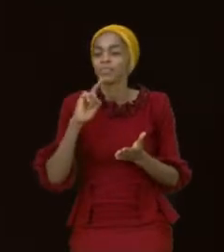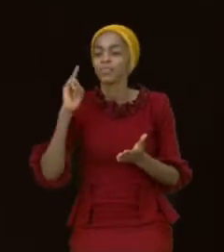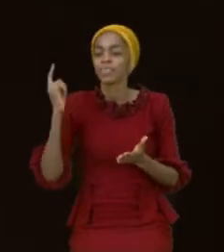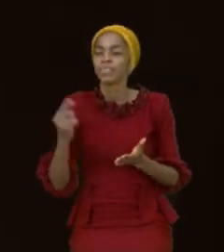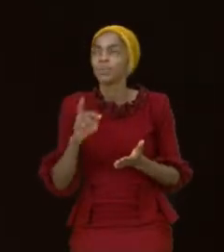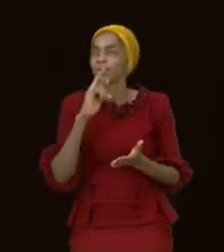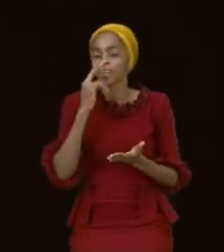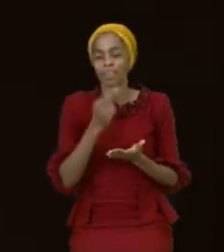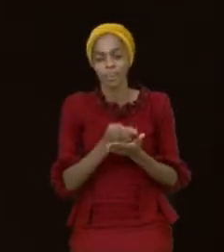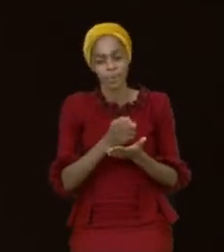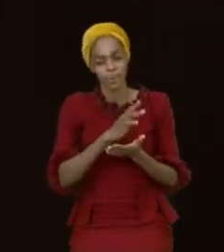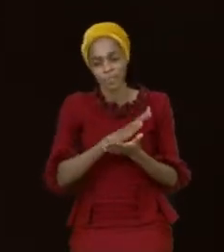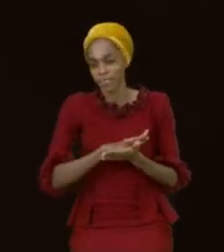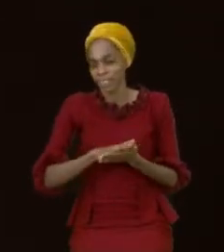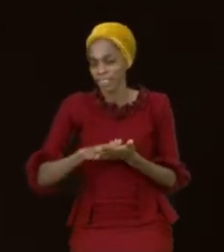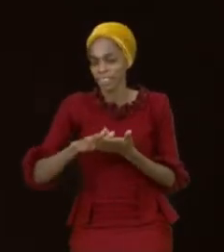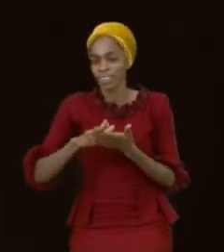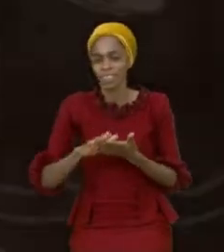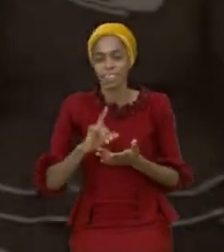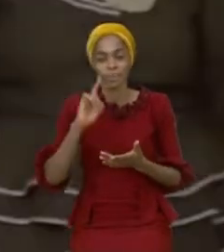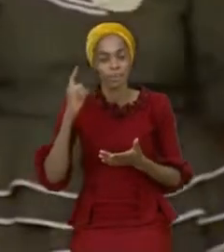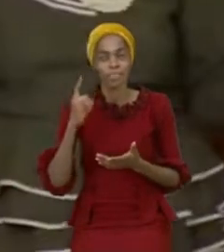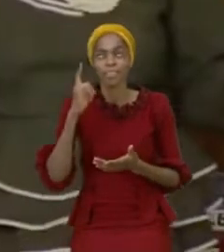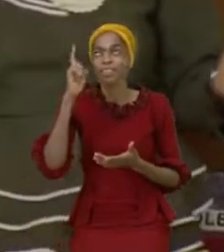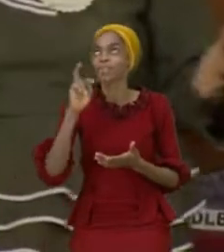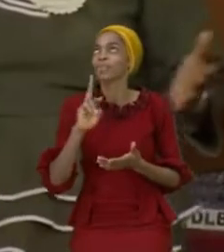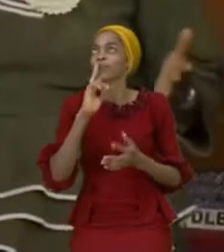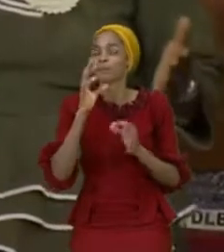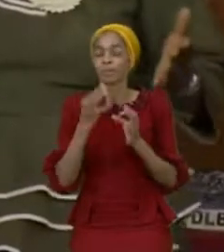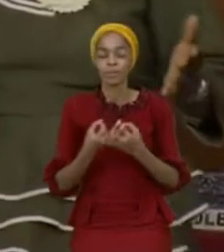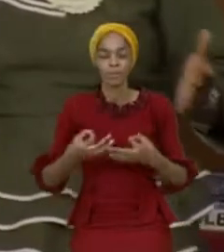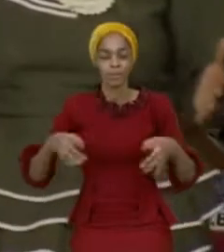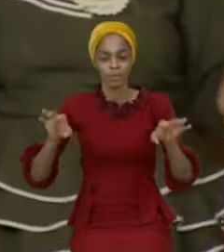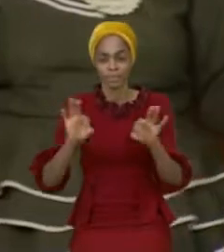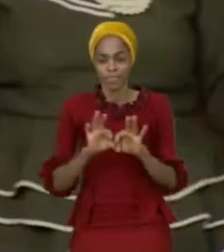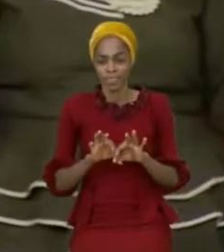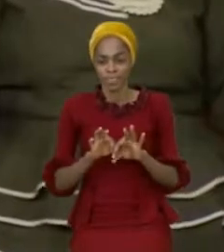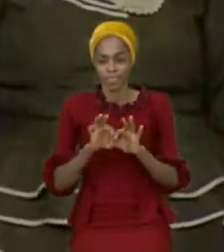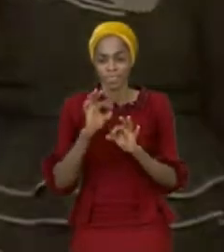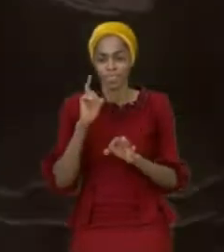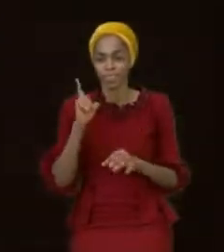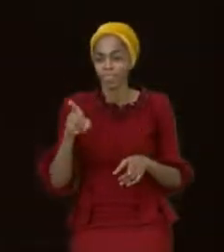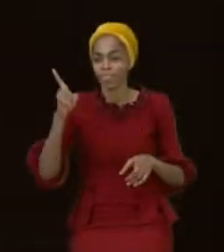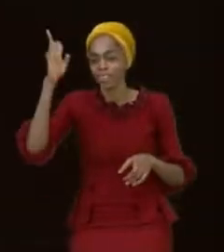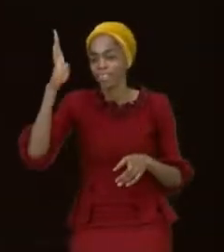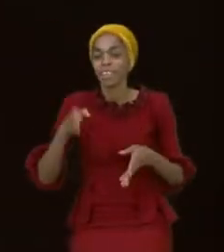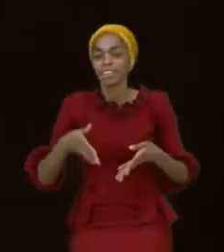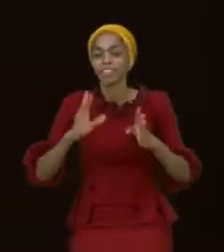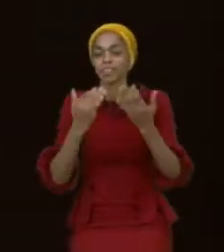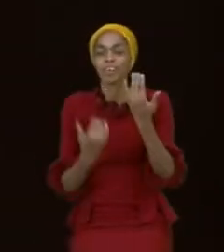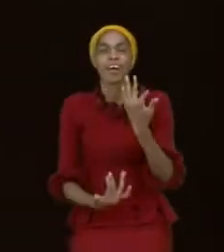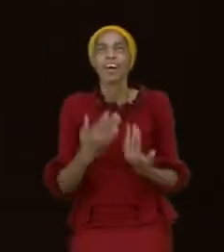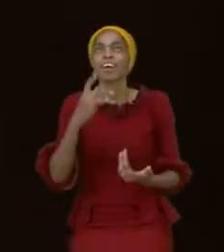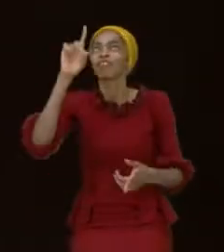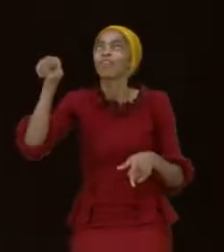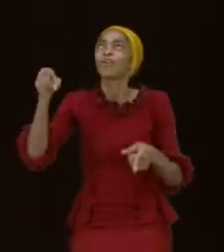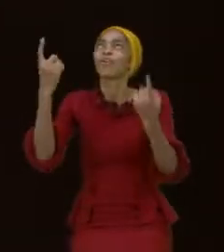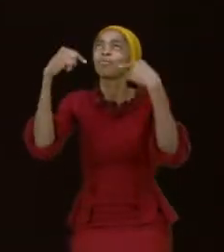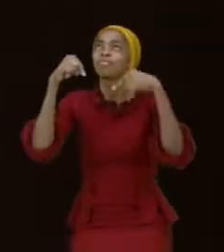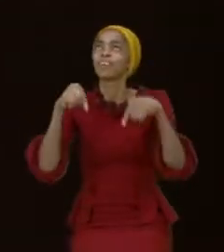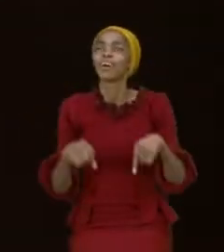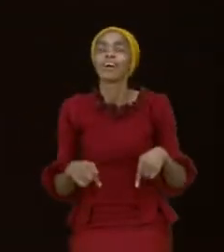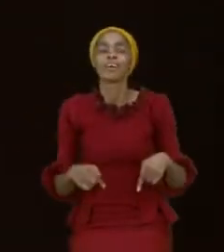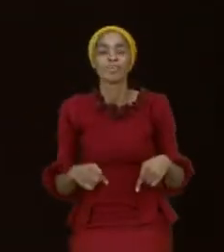You alone are holy. Only you are worthy, God. Let your fire